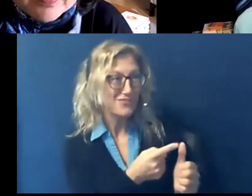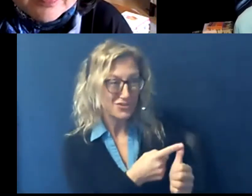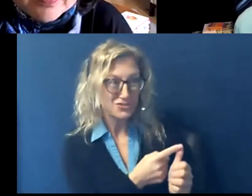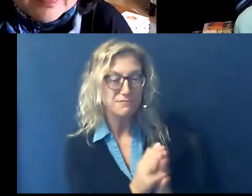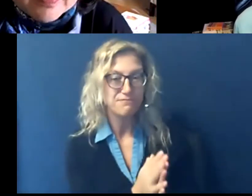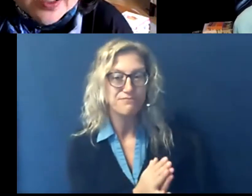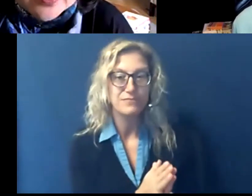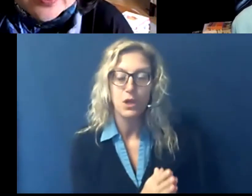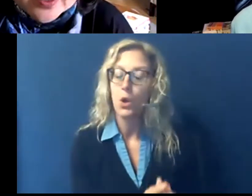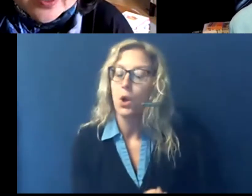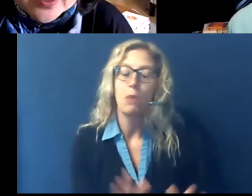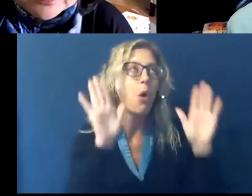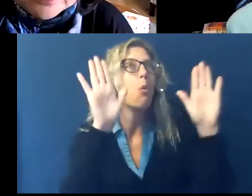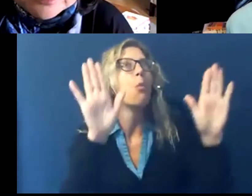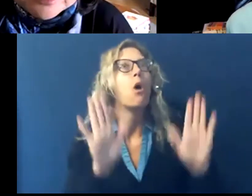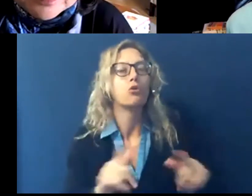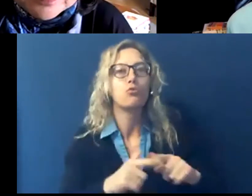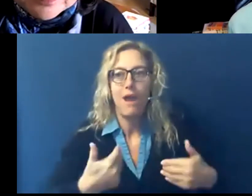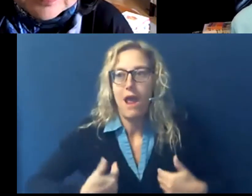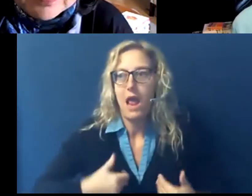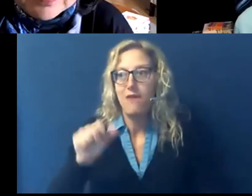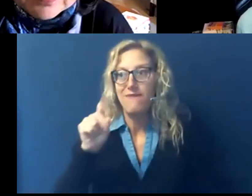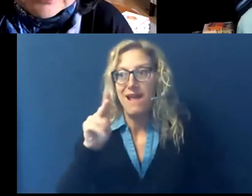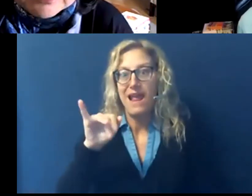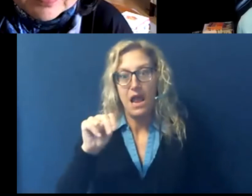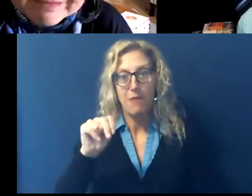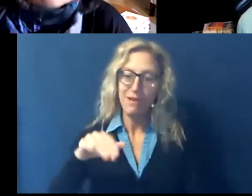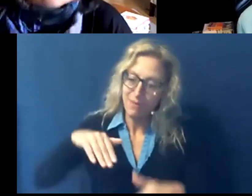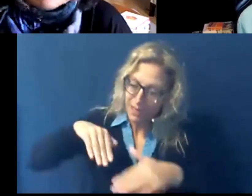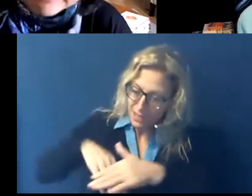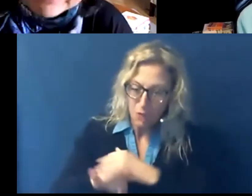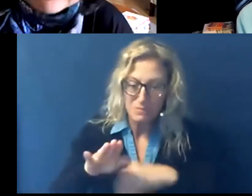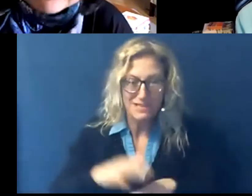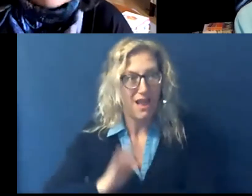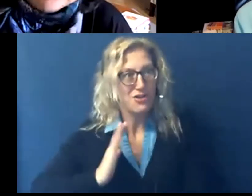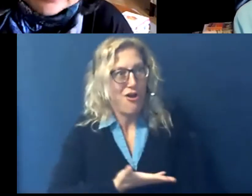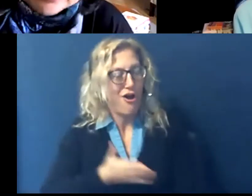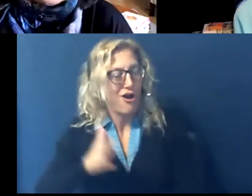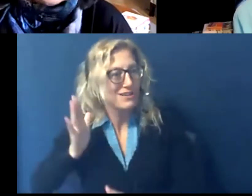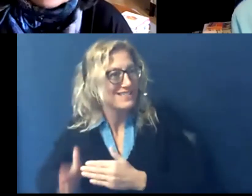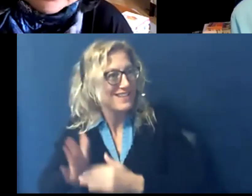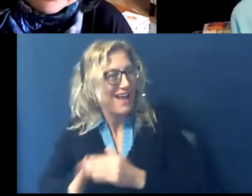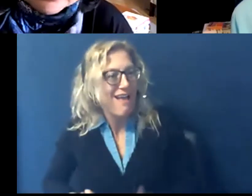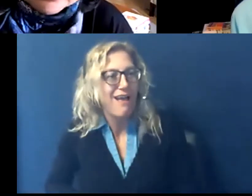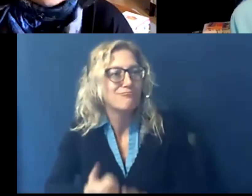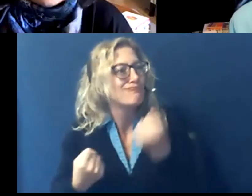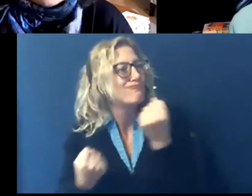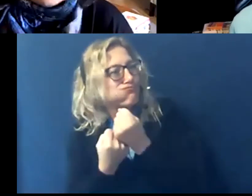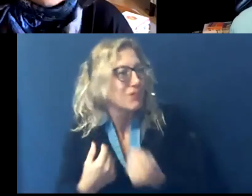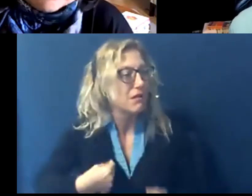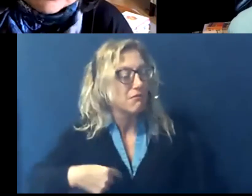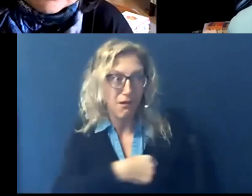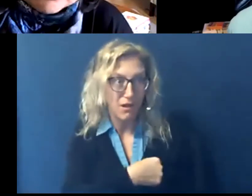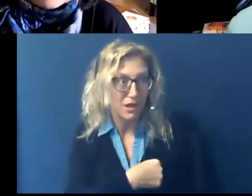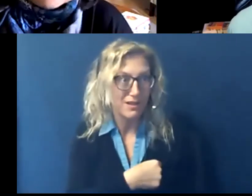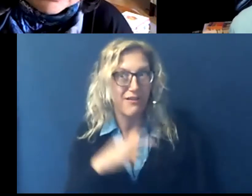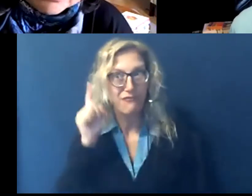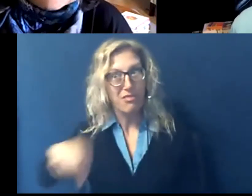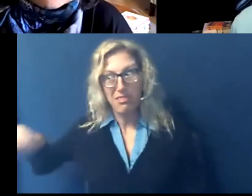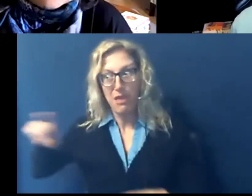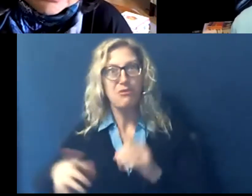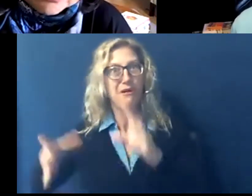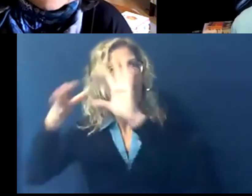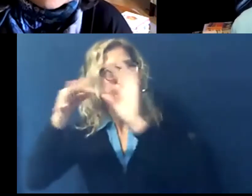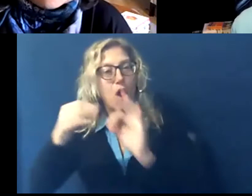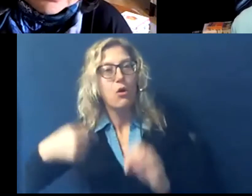will be a glorious thing to have an administration that actually comes in on our side, to come in to say that they support